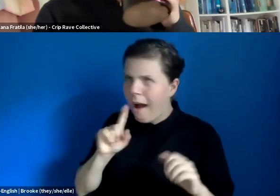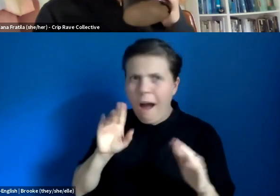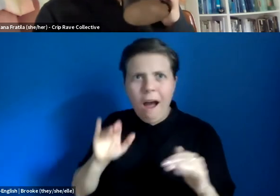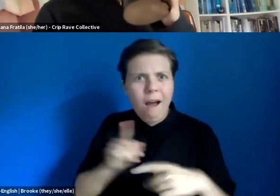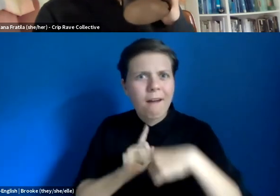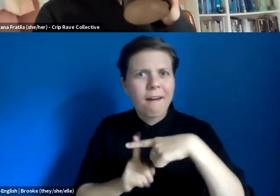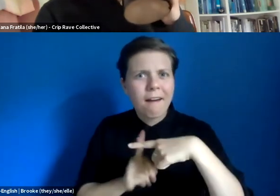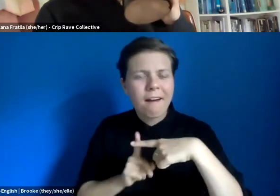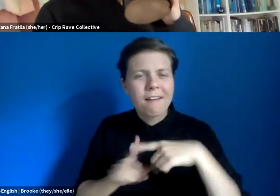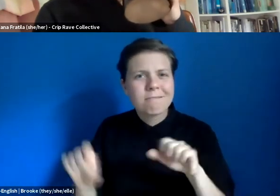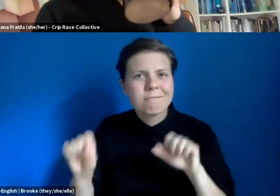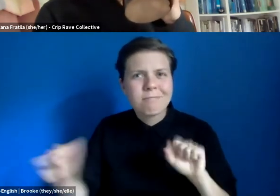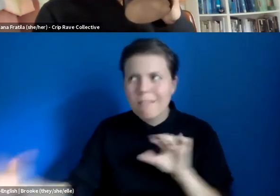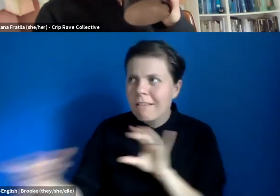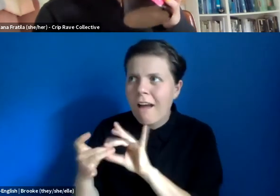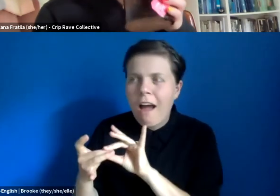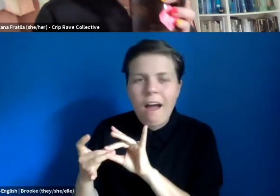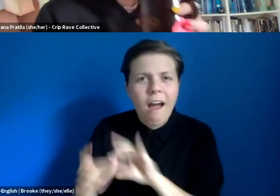engage with people